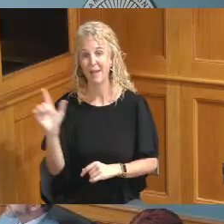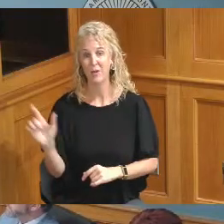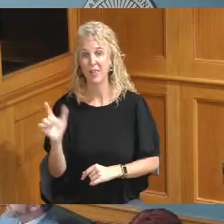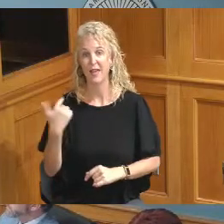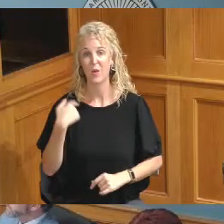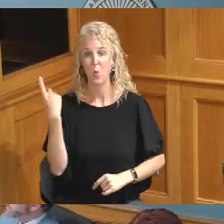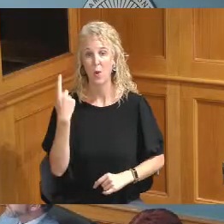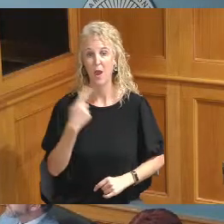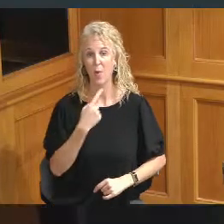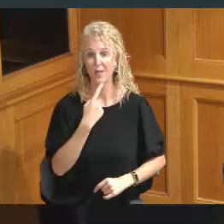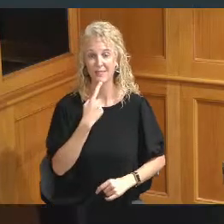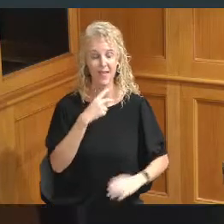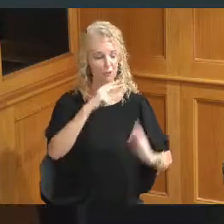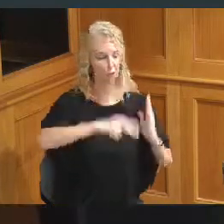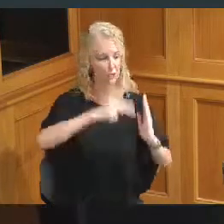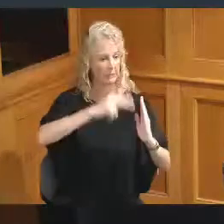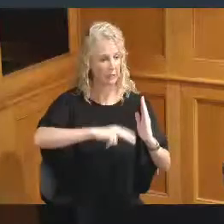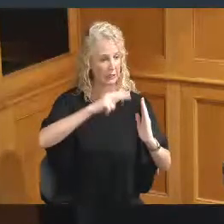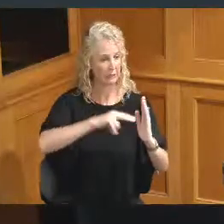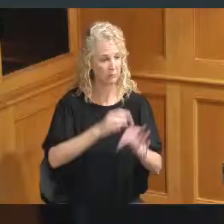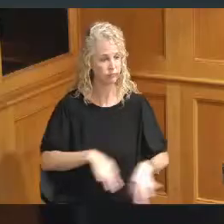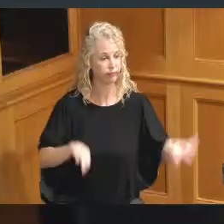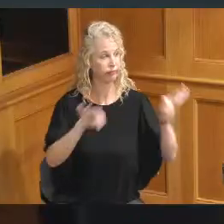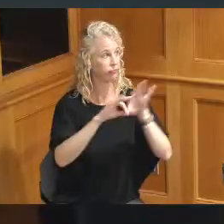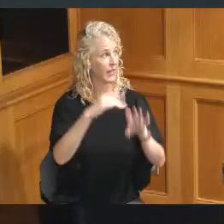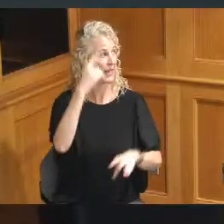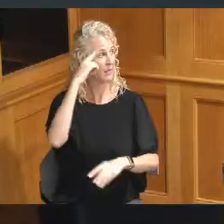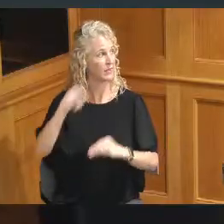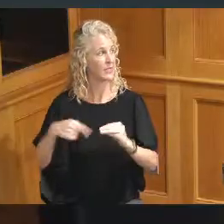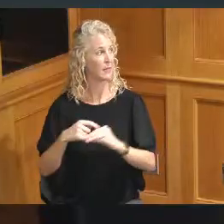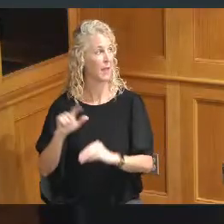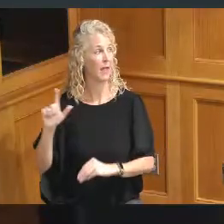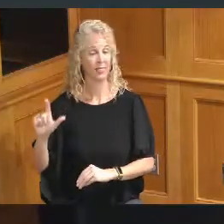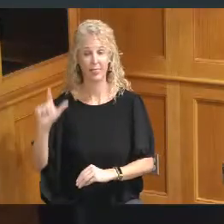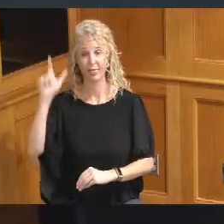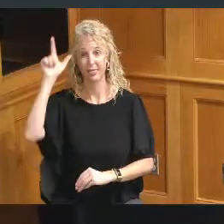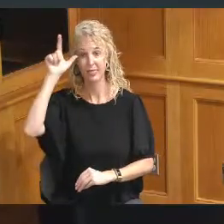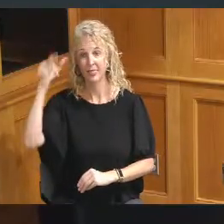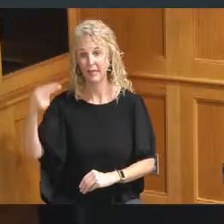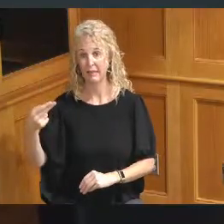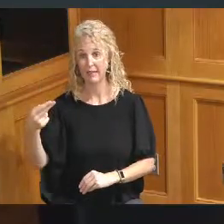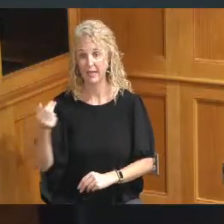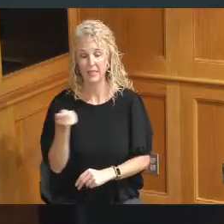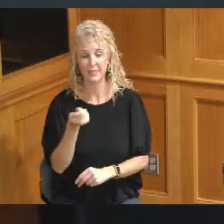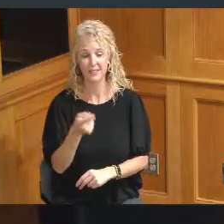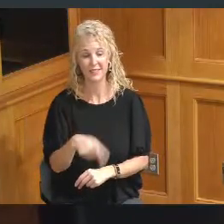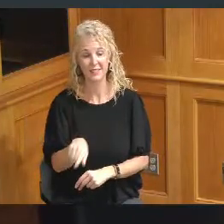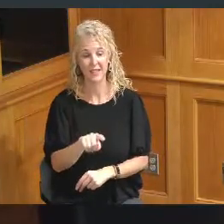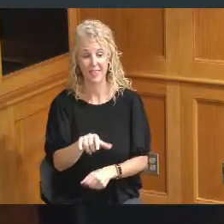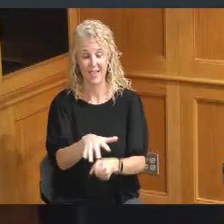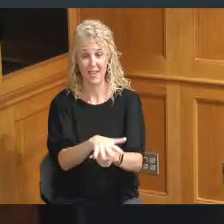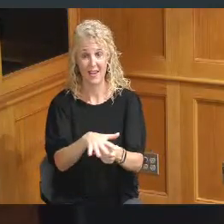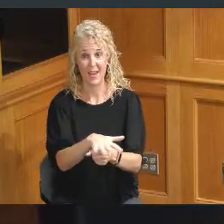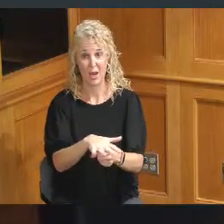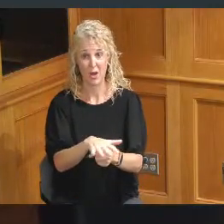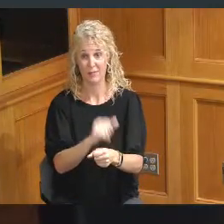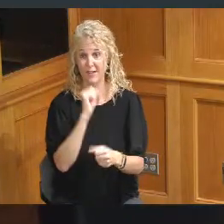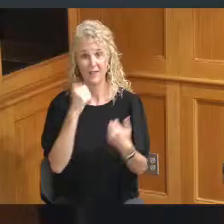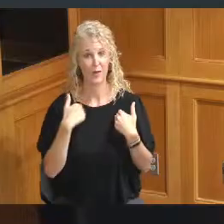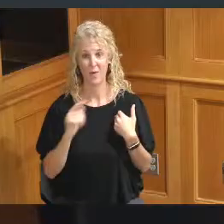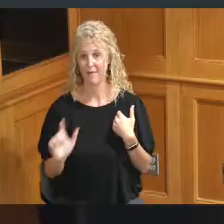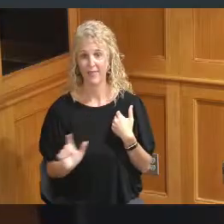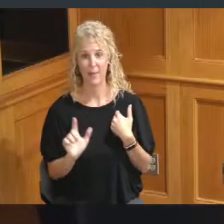is fundamental, and I was thinking about Lincoln Heights, actually. They're one of the few places that don't have a